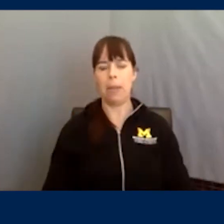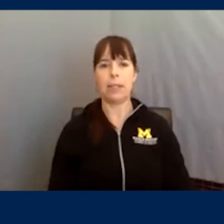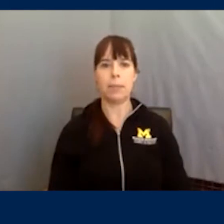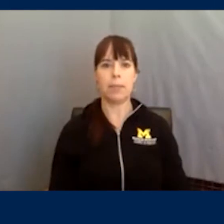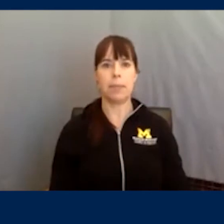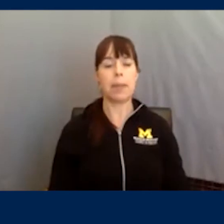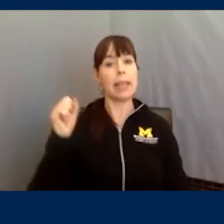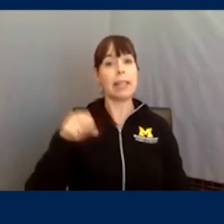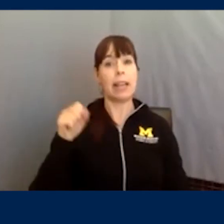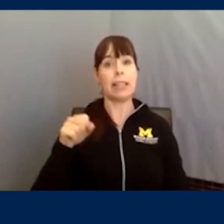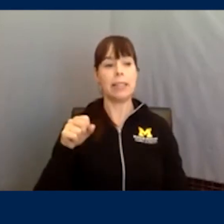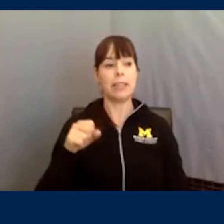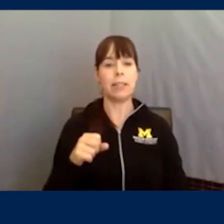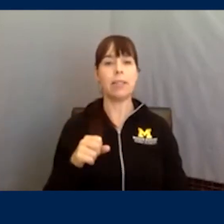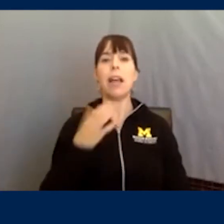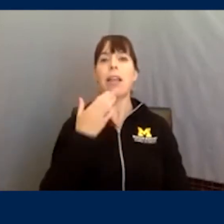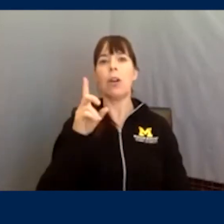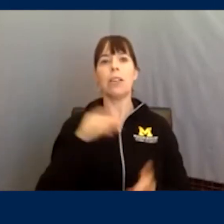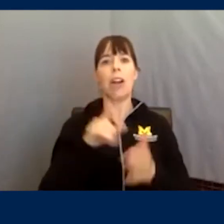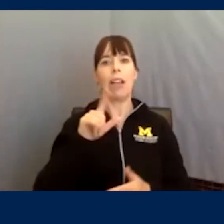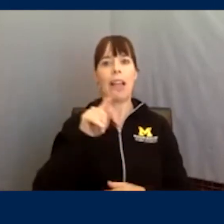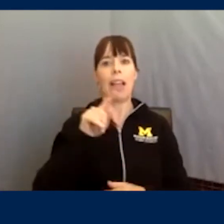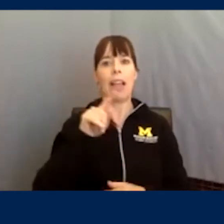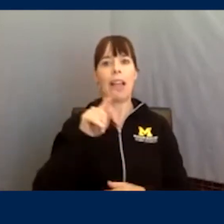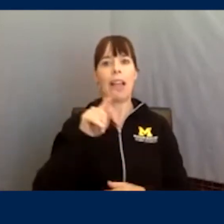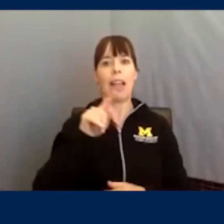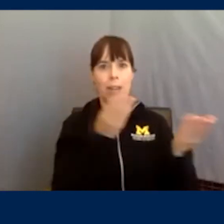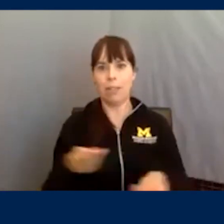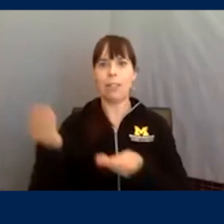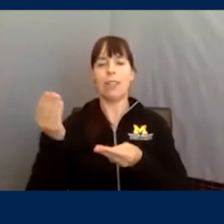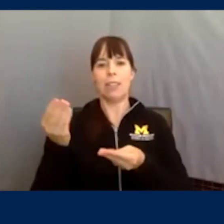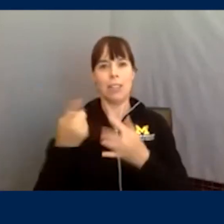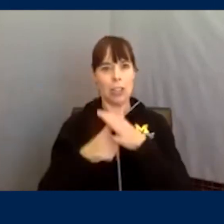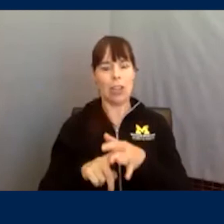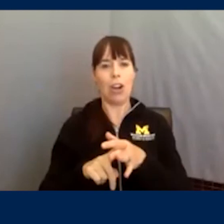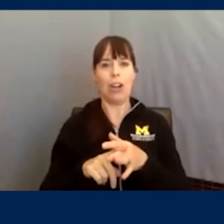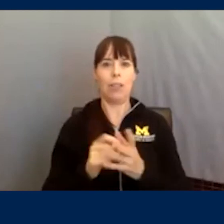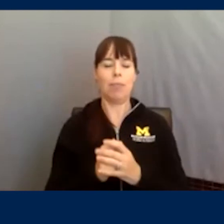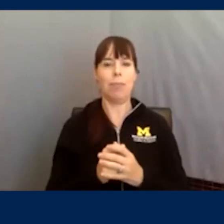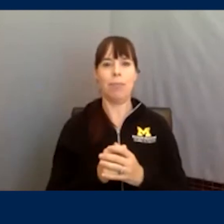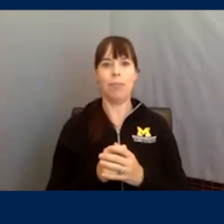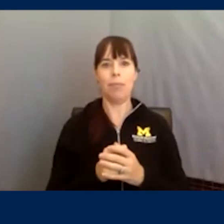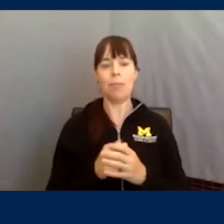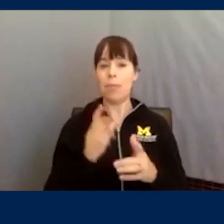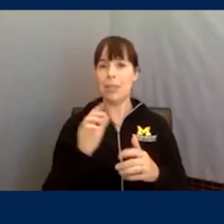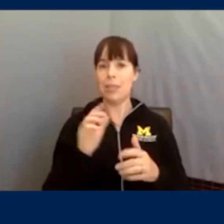Yes, thank you, Dr. Lance. I think that was a perfect, as Rita said, that was a terrific